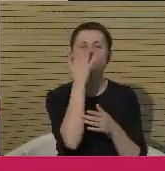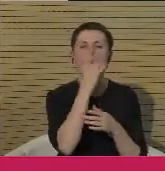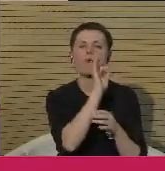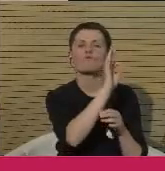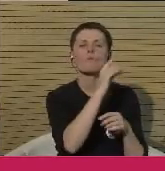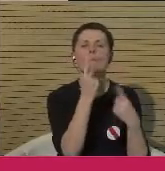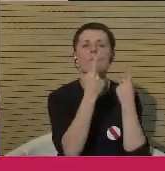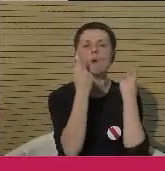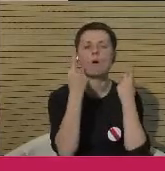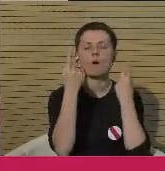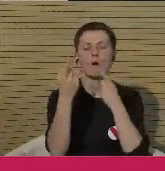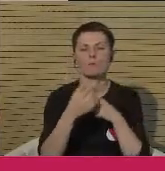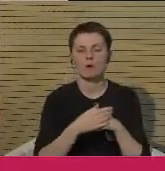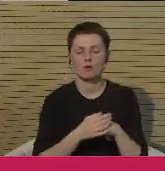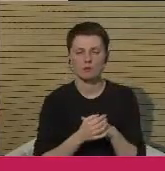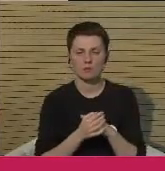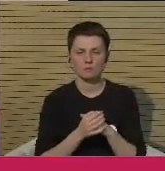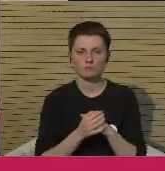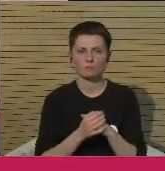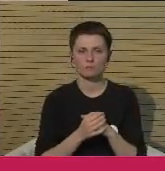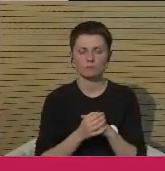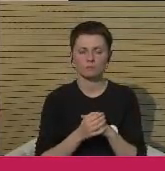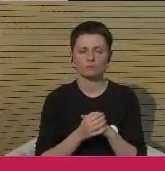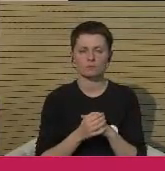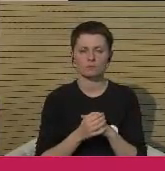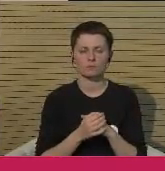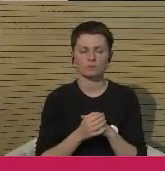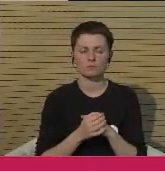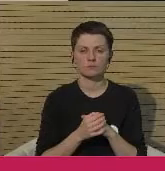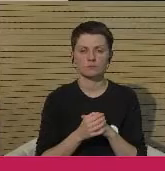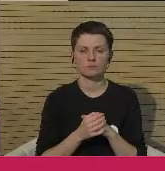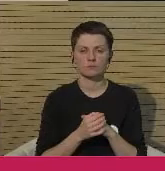Russian propaganda, Lukashenko's propaganda,